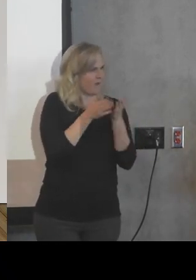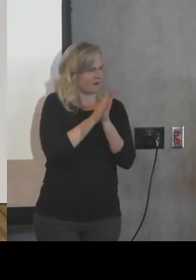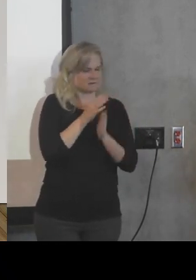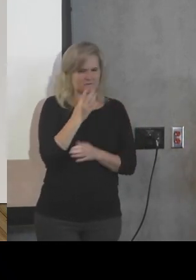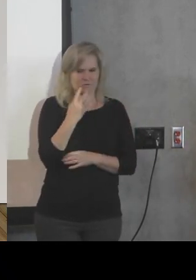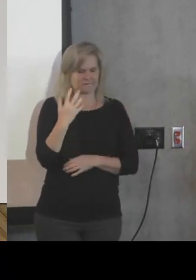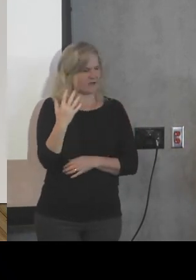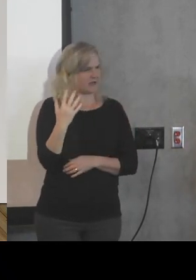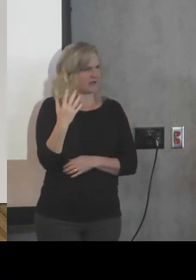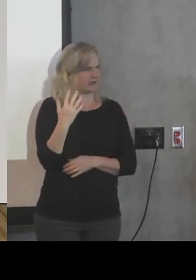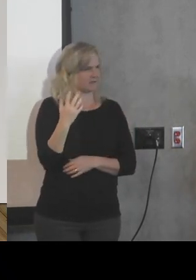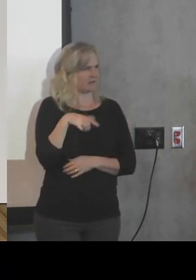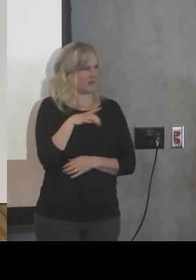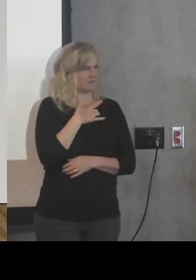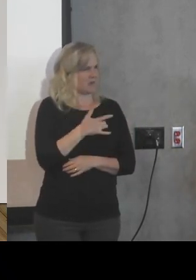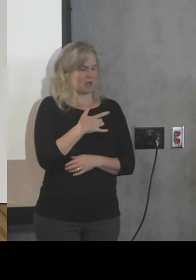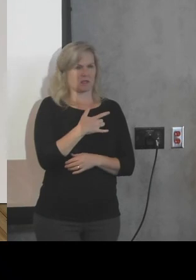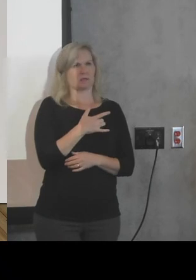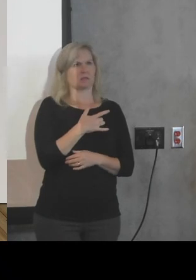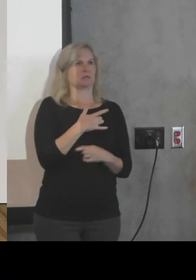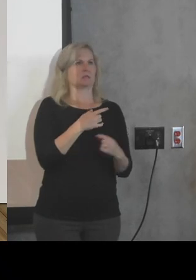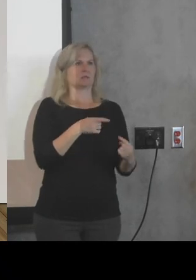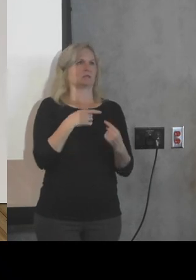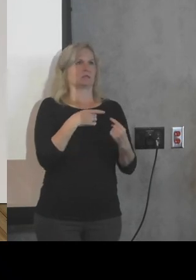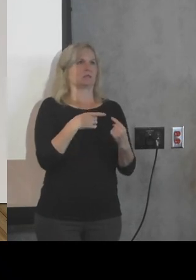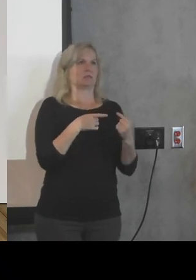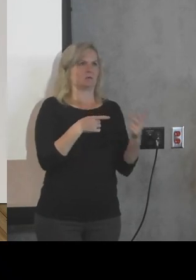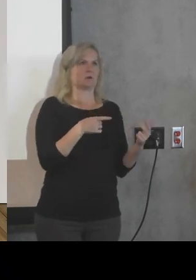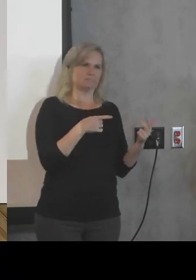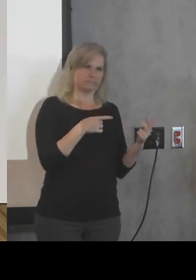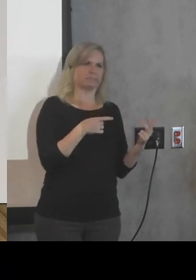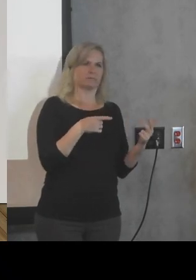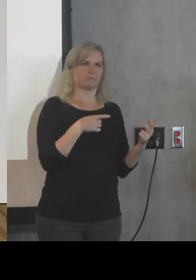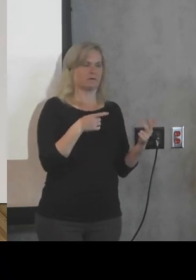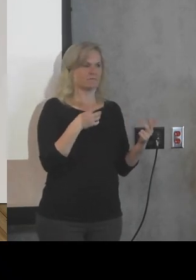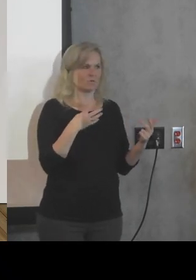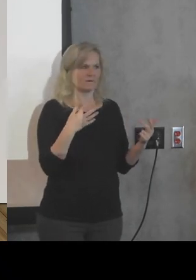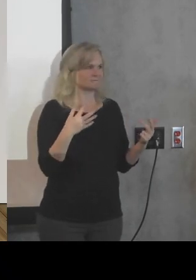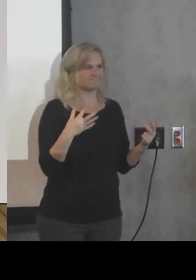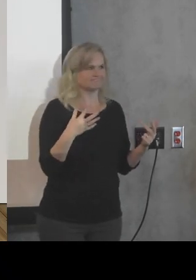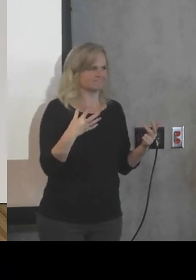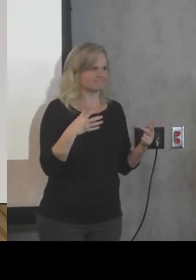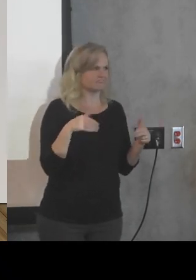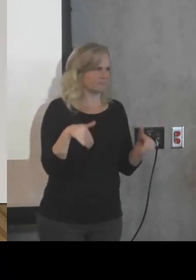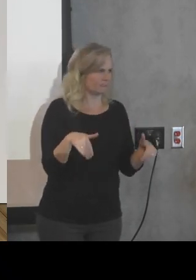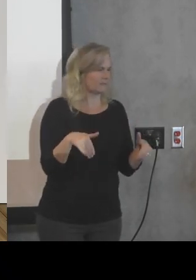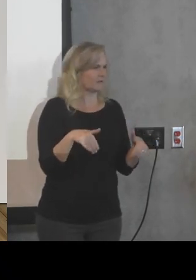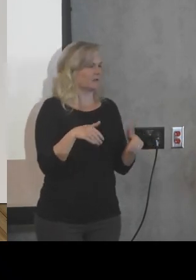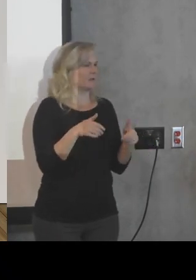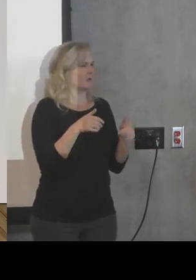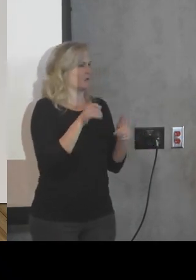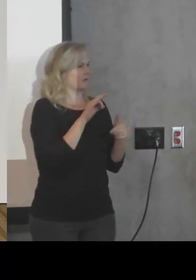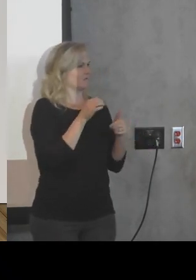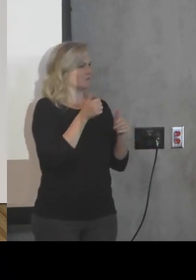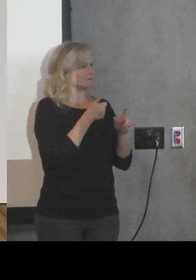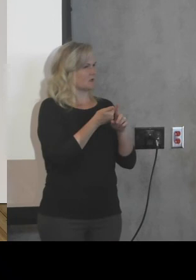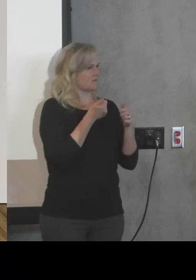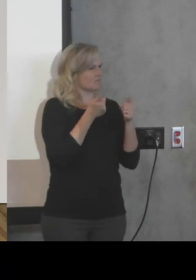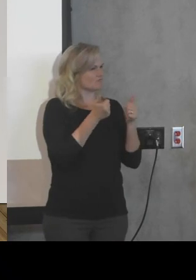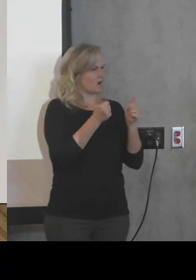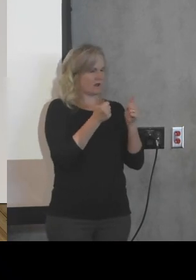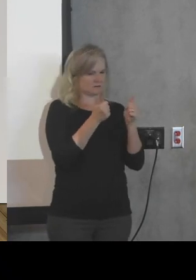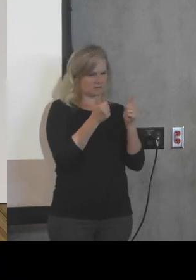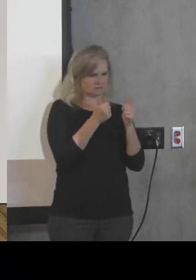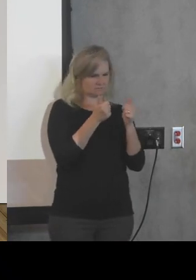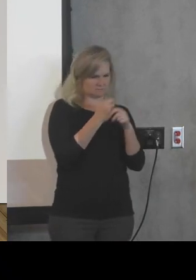that they really are struggling with it and can't get past 3. So if you're trying to kind of determine if your student's struggling in this area or not,